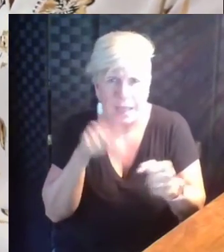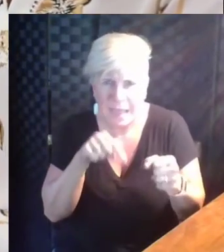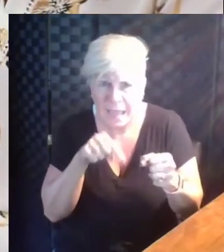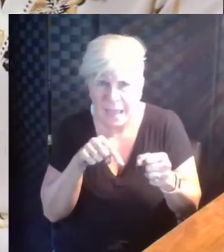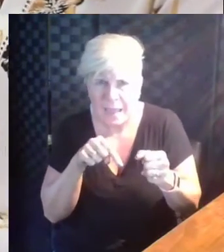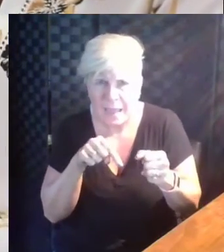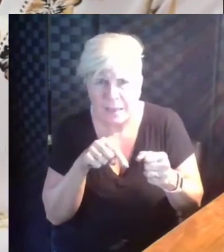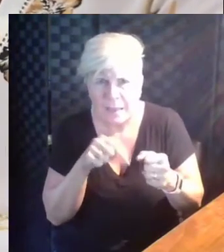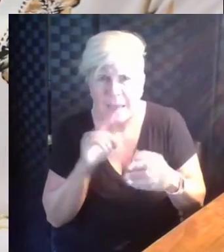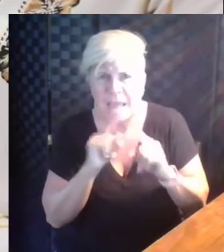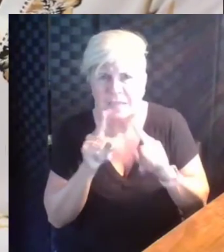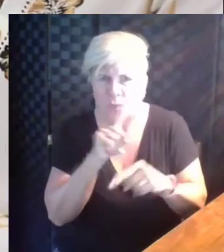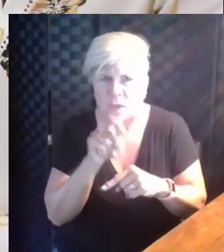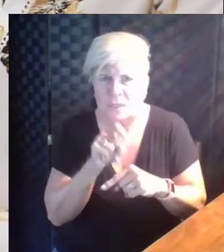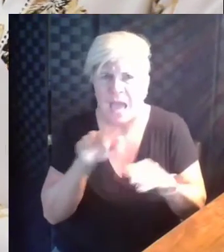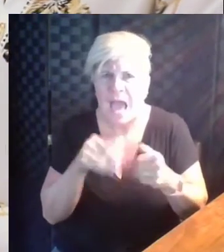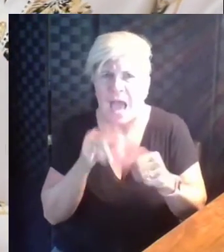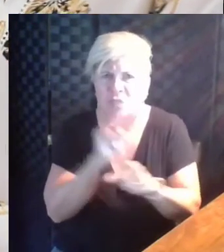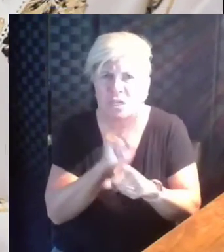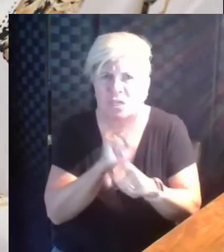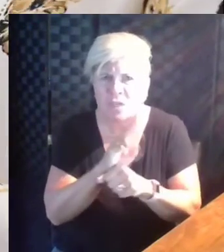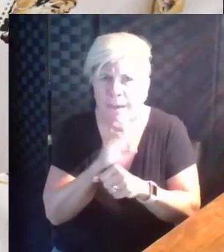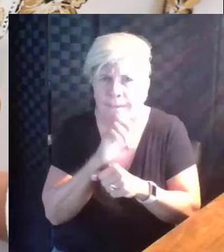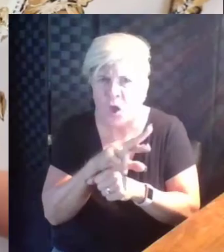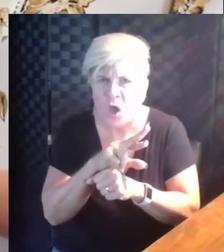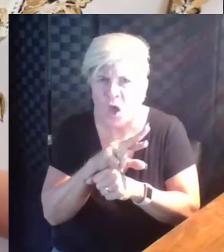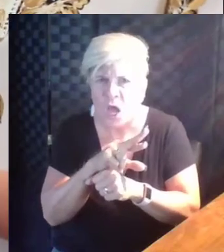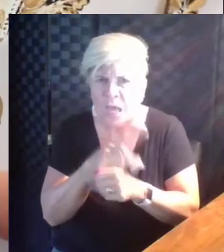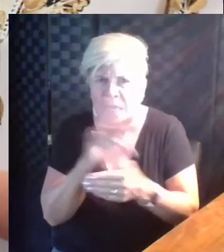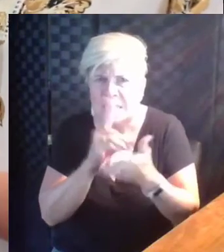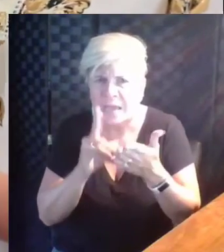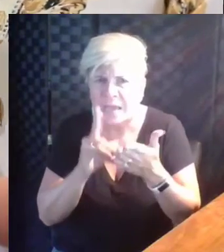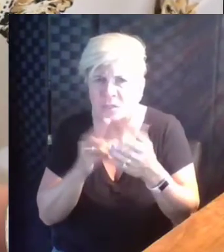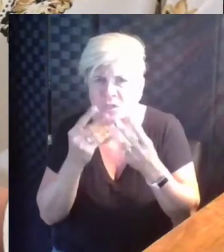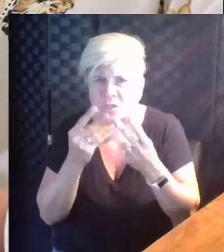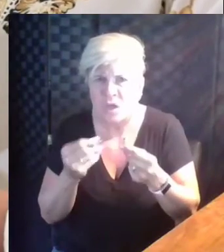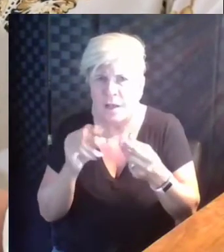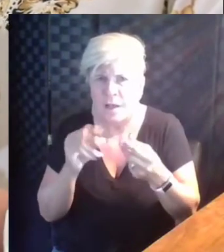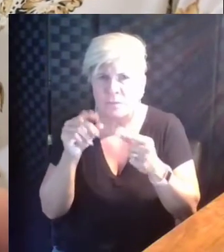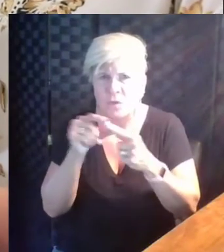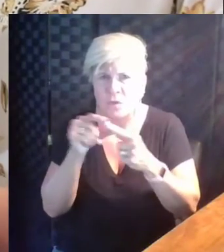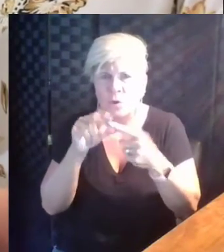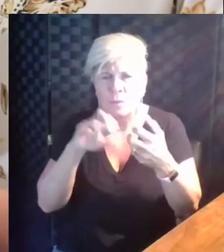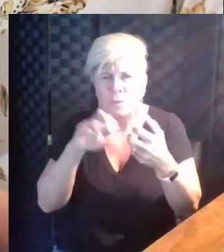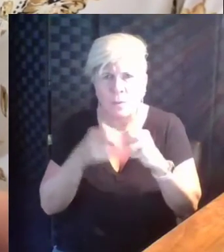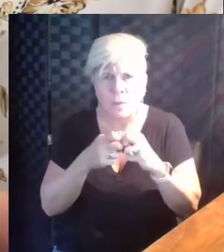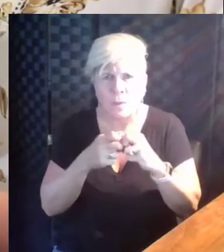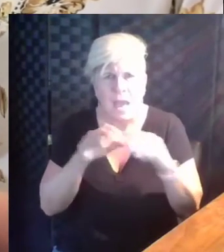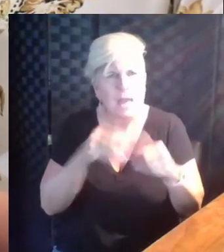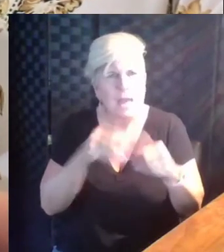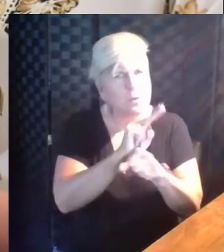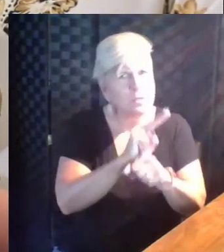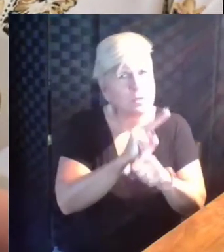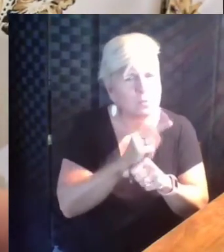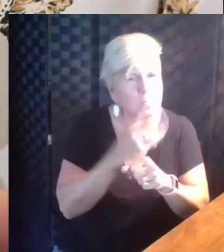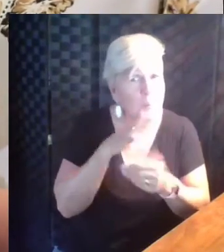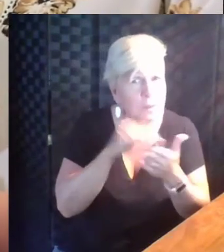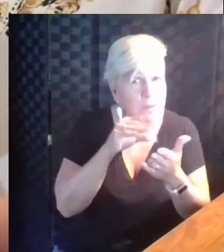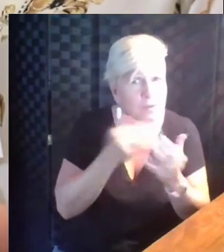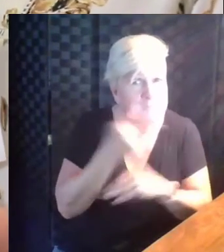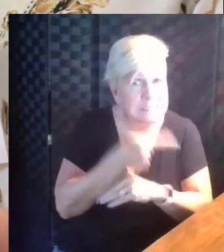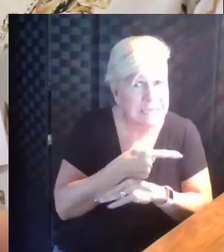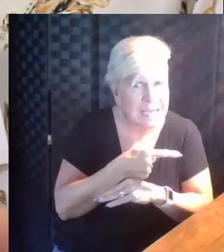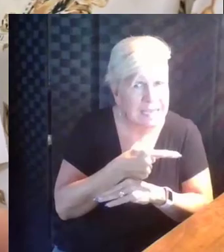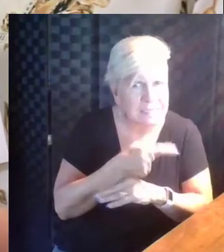And then you're going to answer this question, how can I use bar diagrams to solve word problems? Well, how did we use what we did today? How do we use